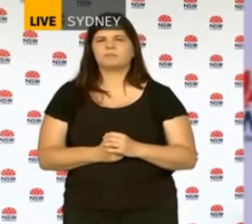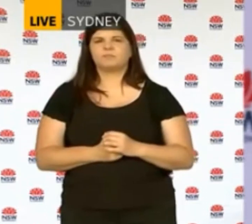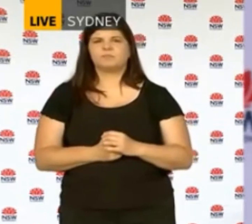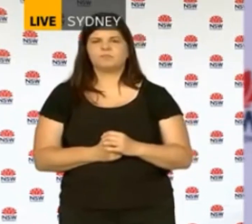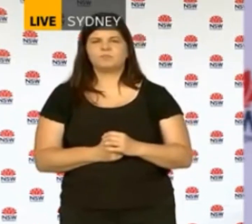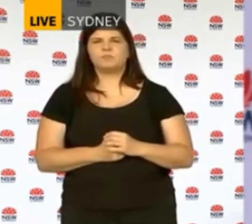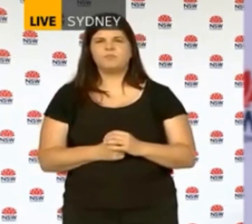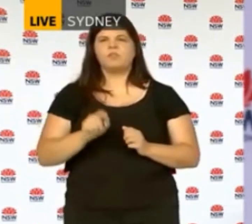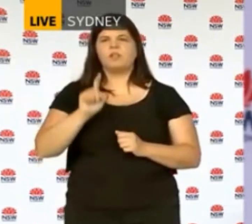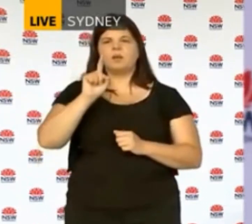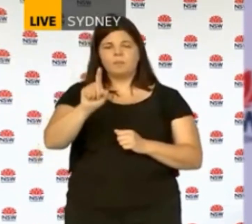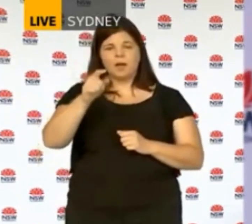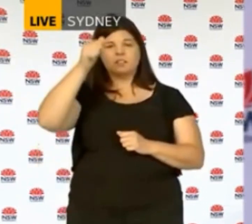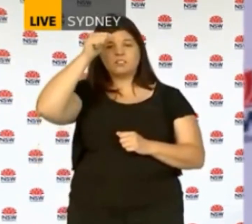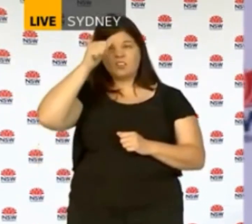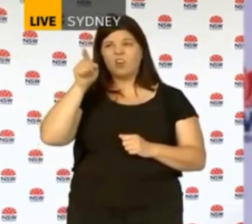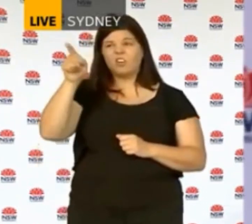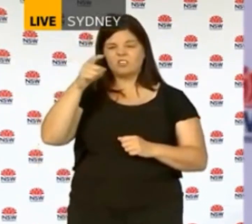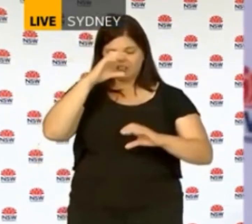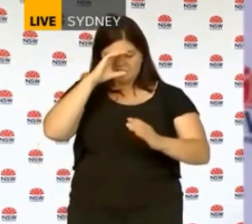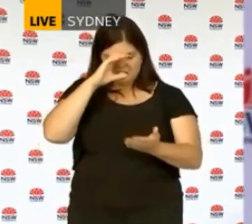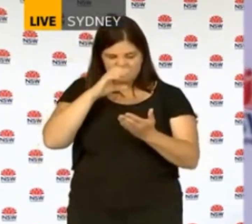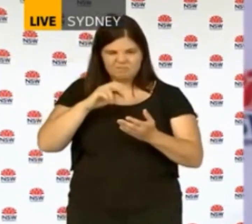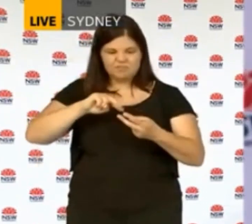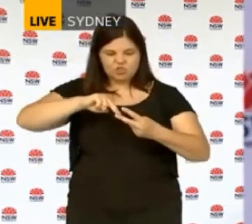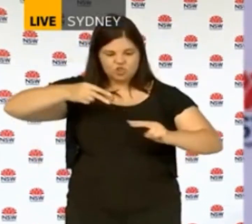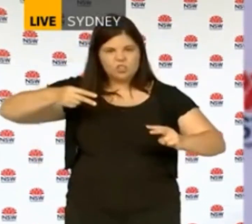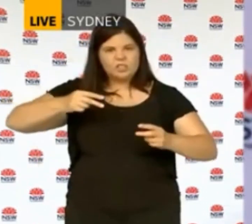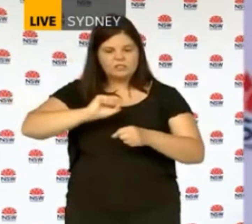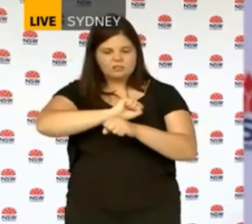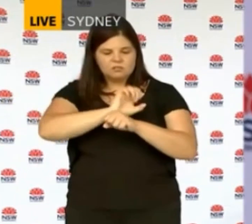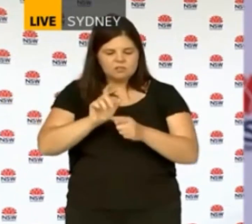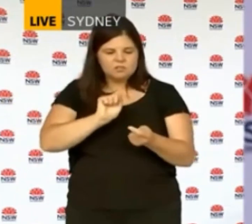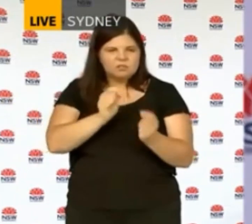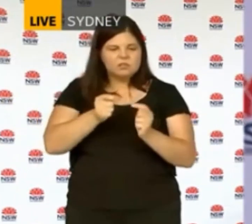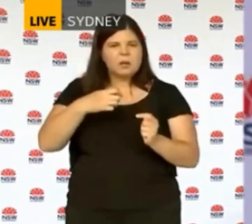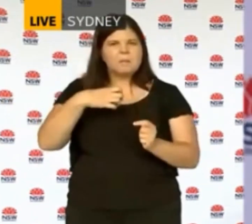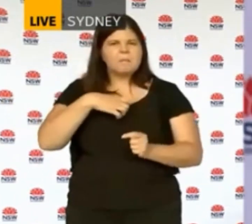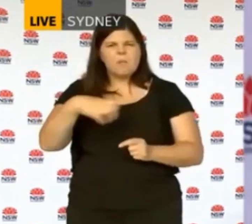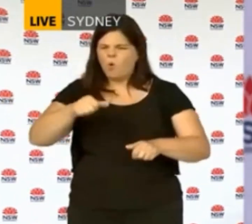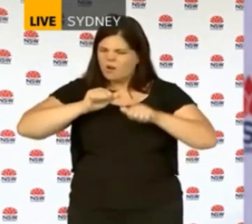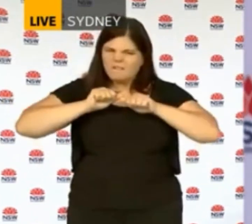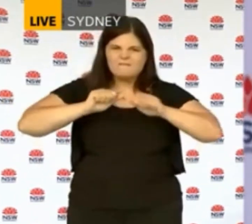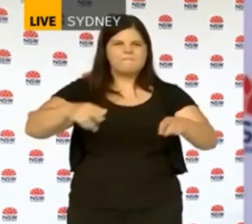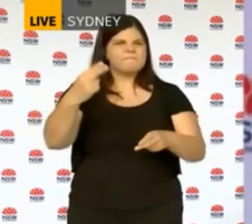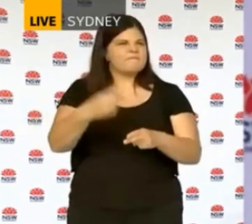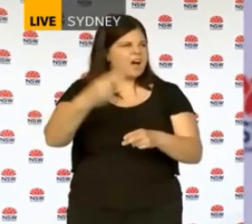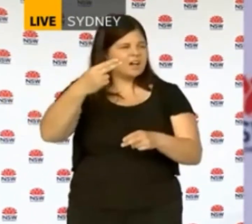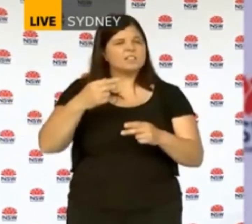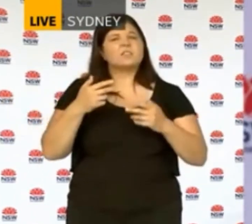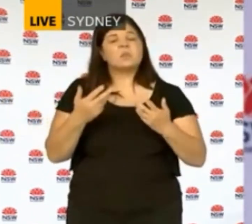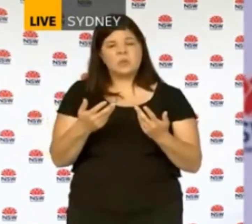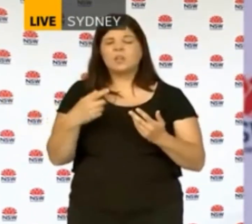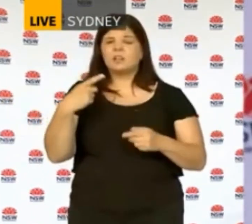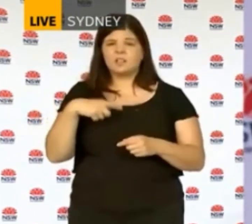strains associated with variations in the genetic structure that might impact their increased transmissibility, it does